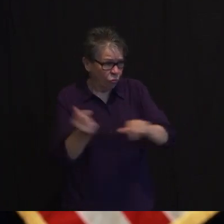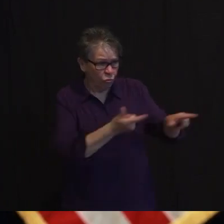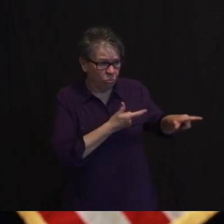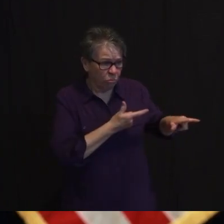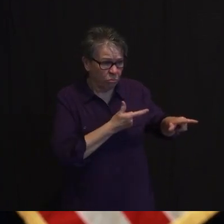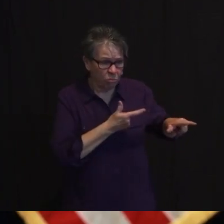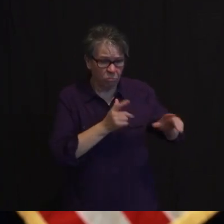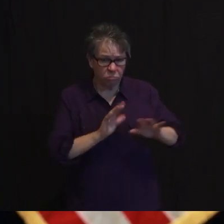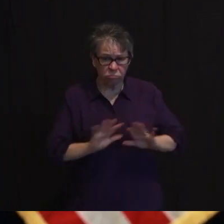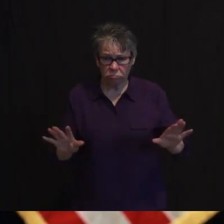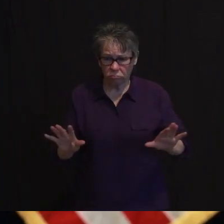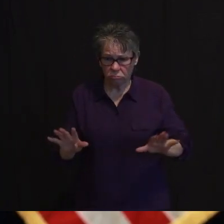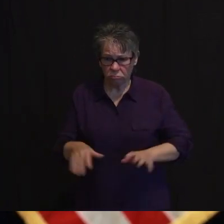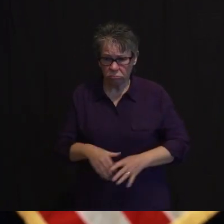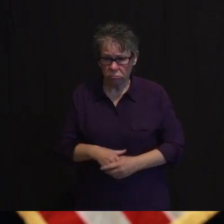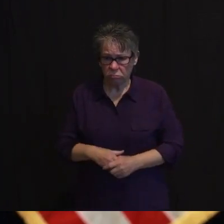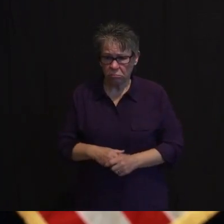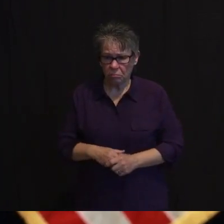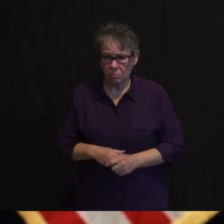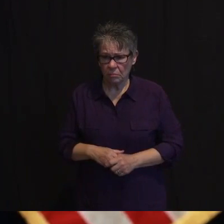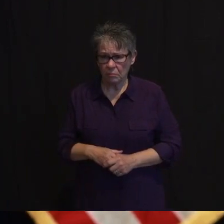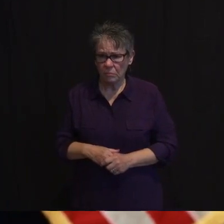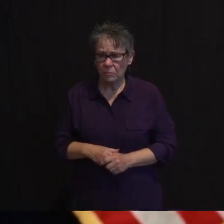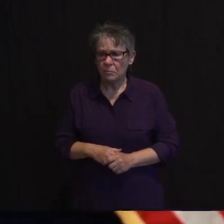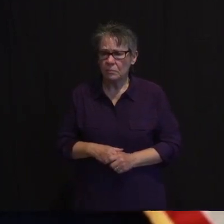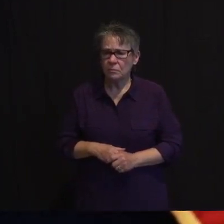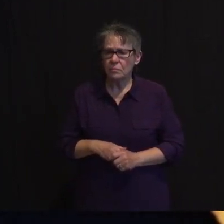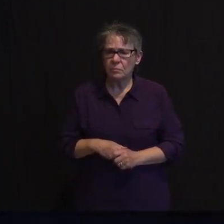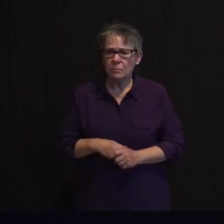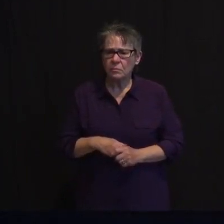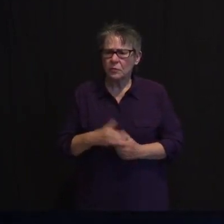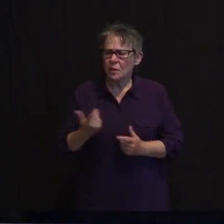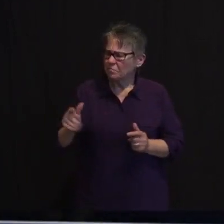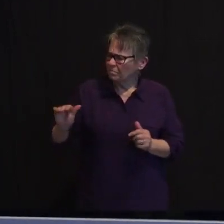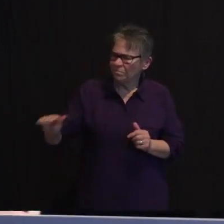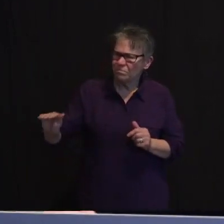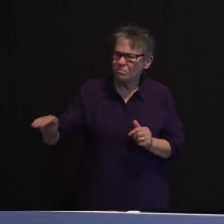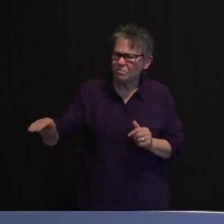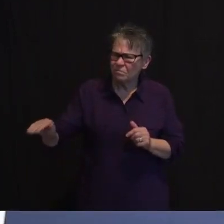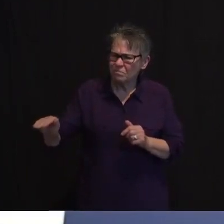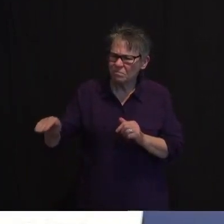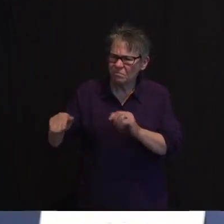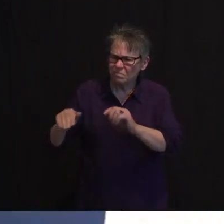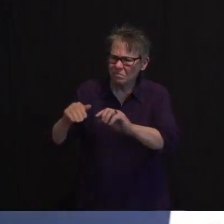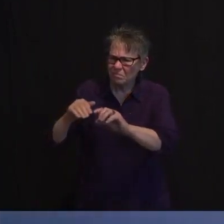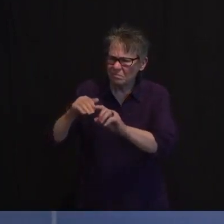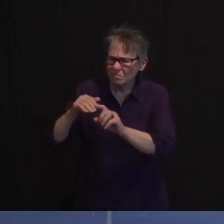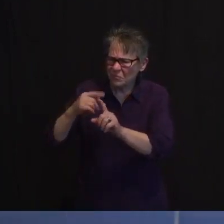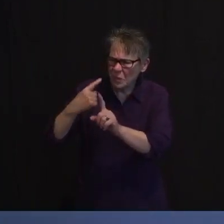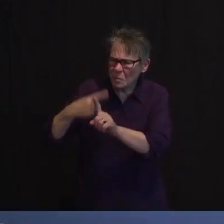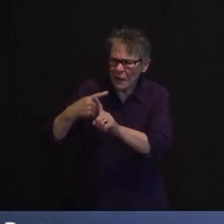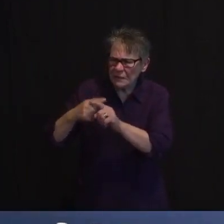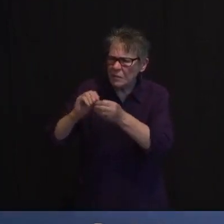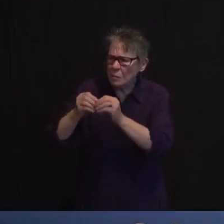anything? Again, assuming that the overwhelming amount of folks who are being tested continue to be symptomatic, right?